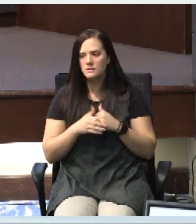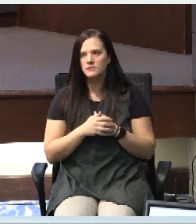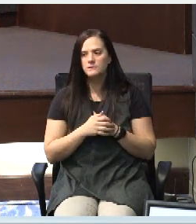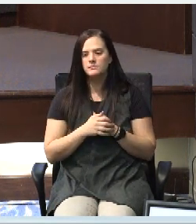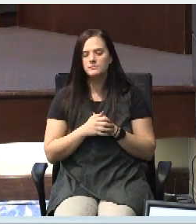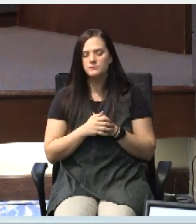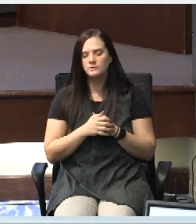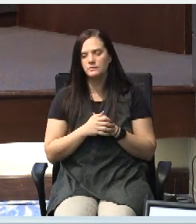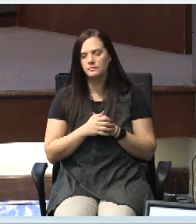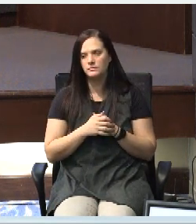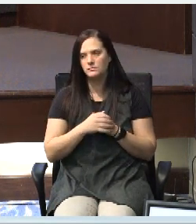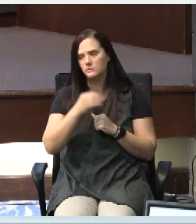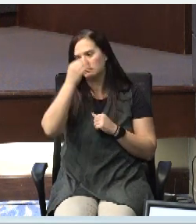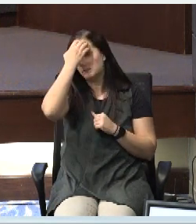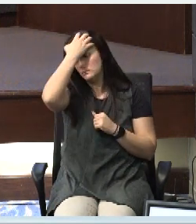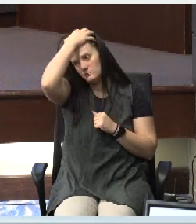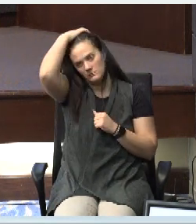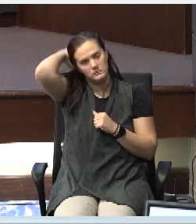sections.